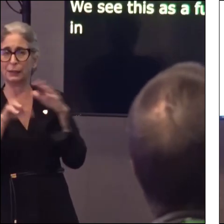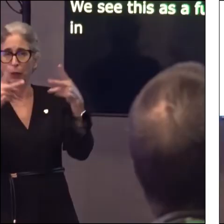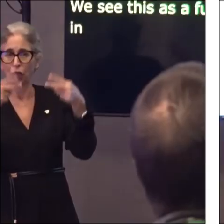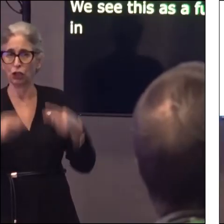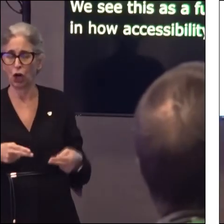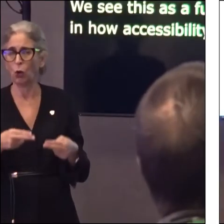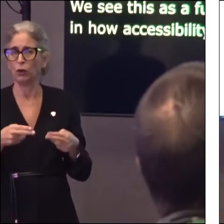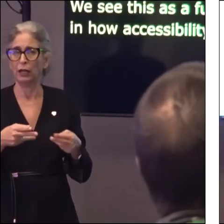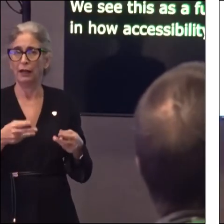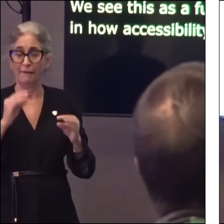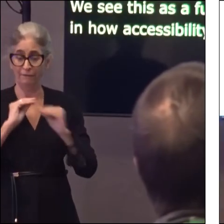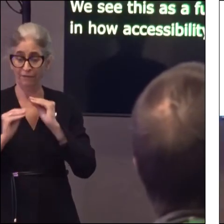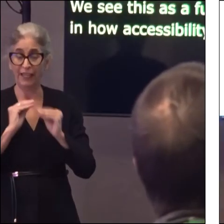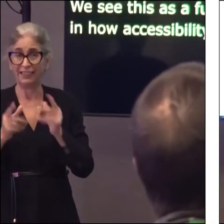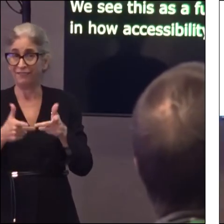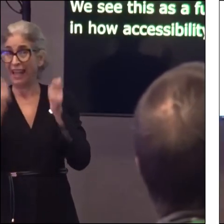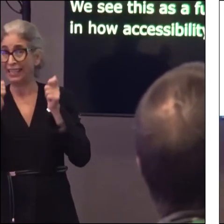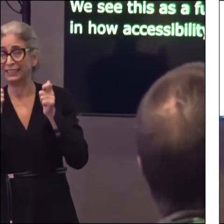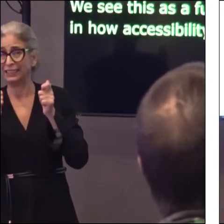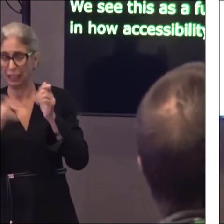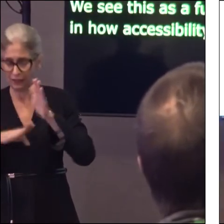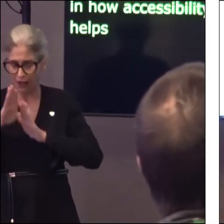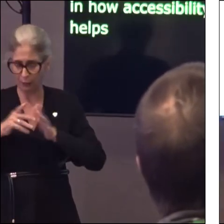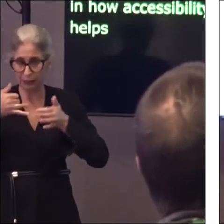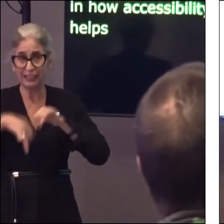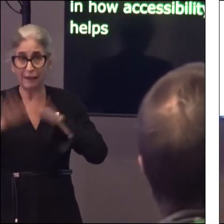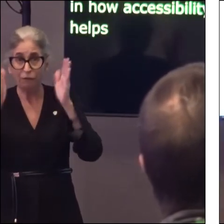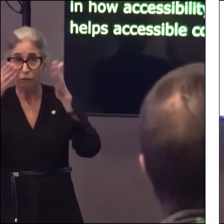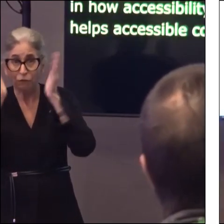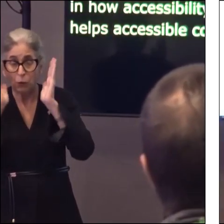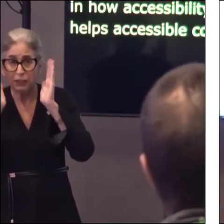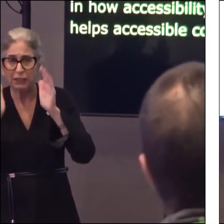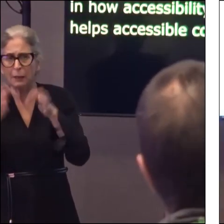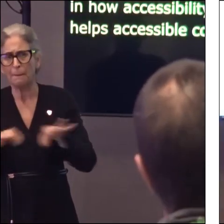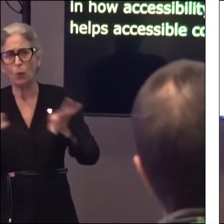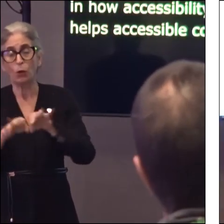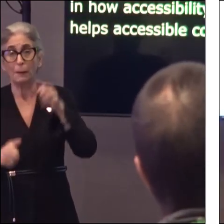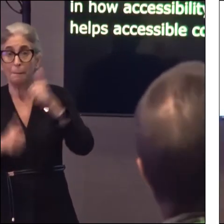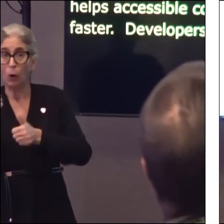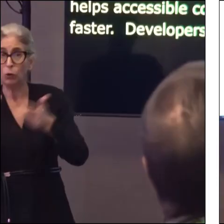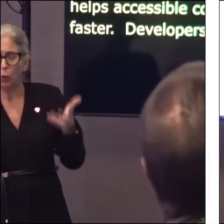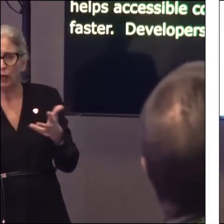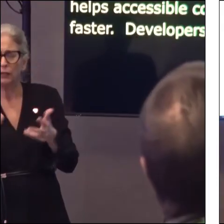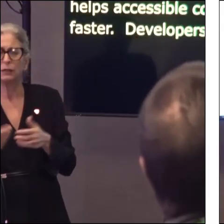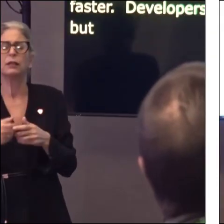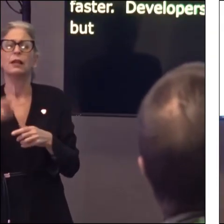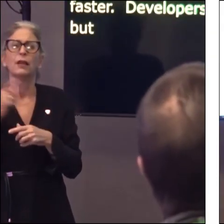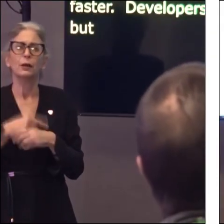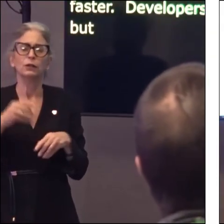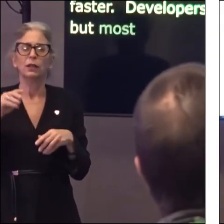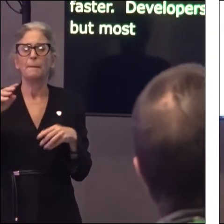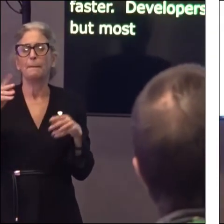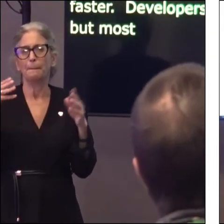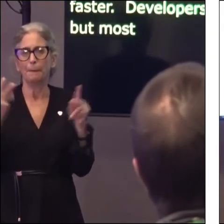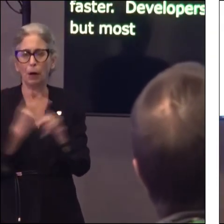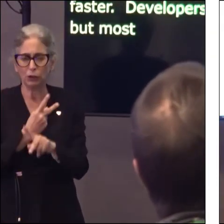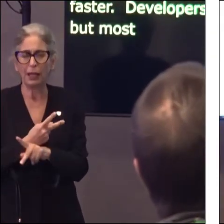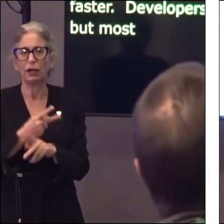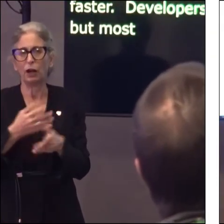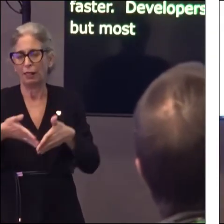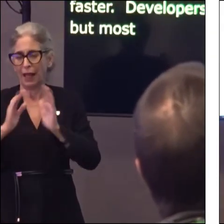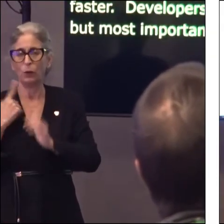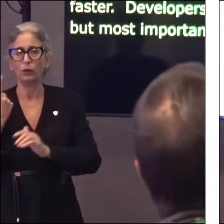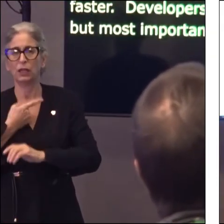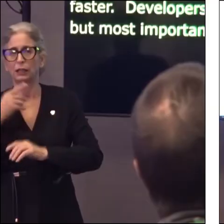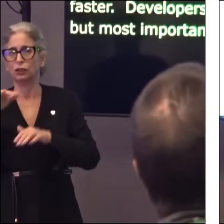issues faster, developers stay focused, but most importantly, this is a force multiplier that allows us